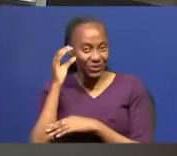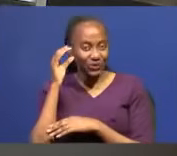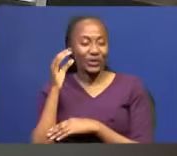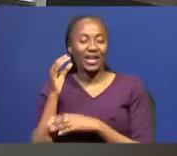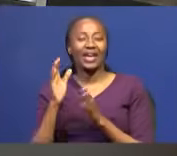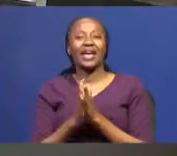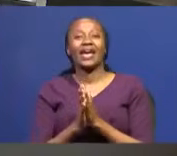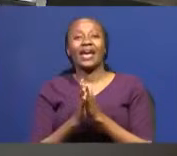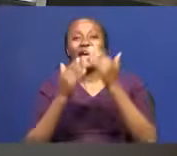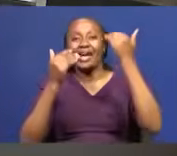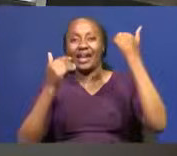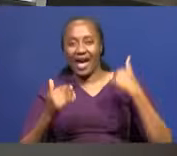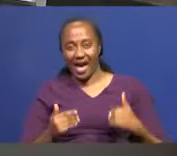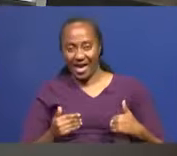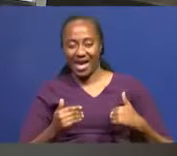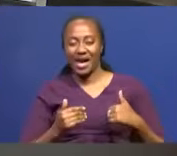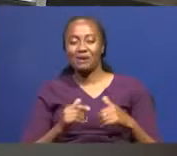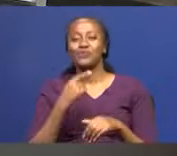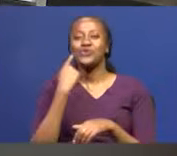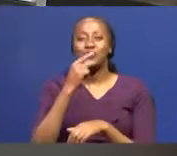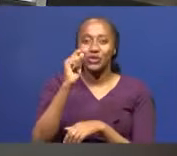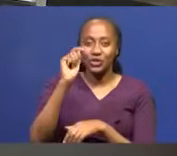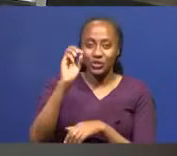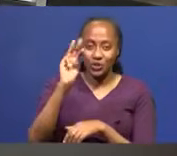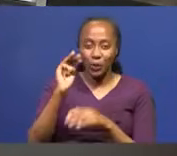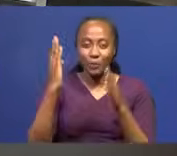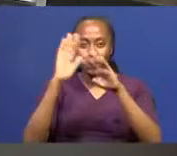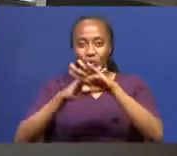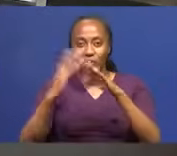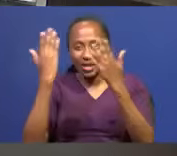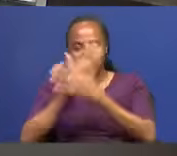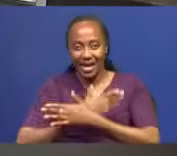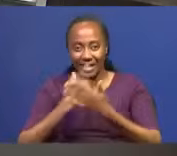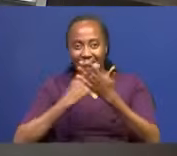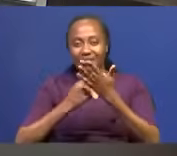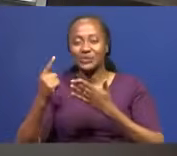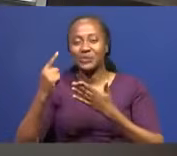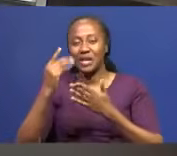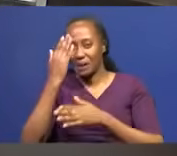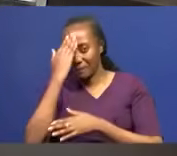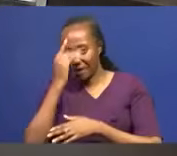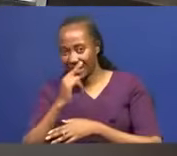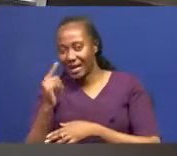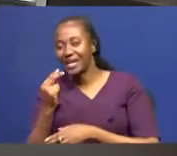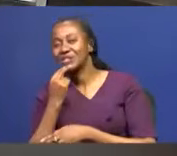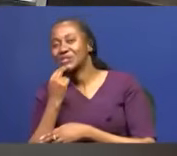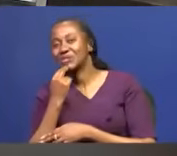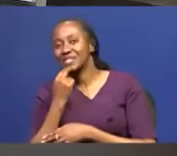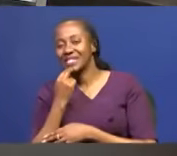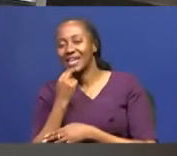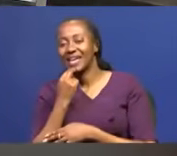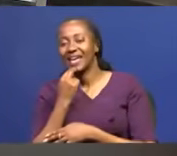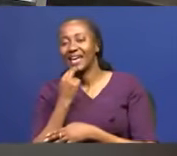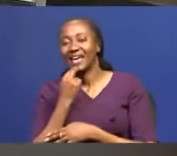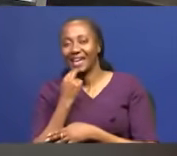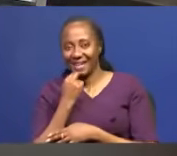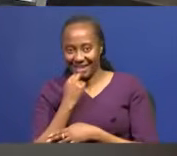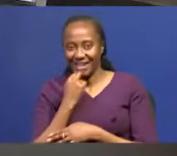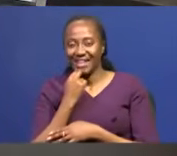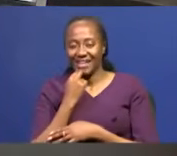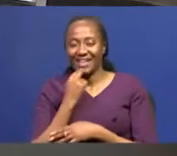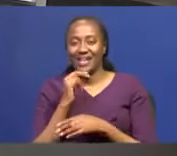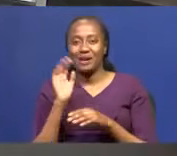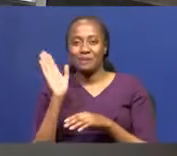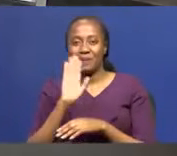Jeroge. And I am Mboya. Good night. We'll see you next week on Monday and Tuesday when the clock strikes 9.